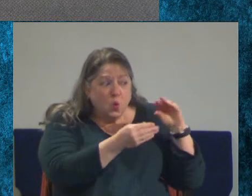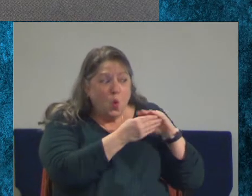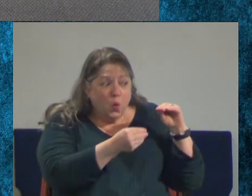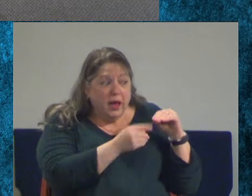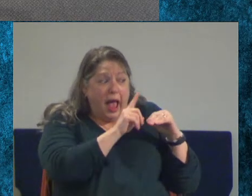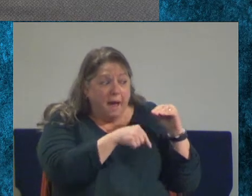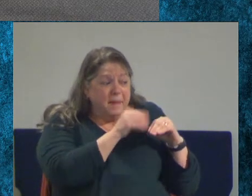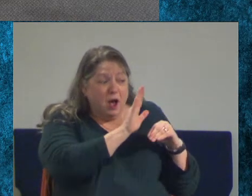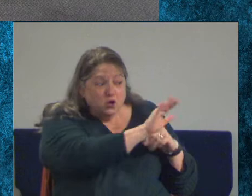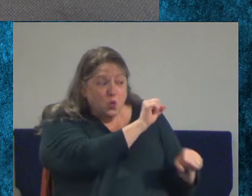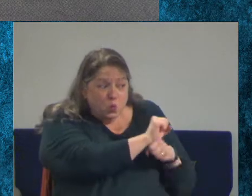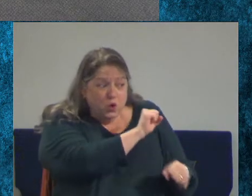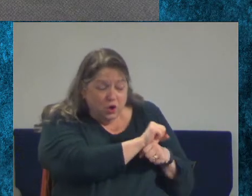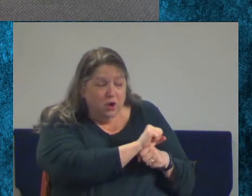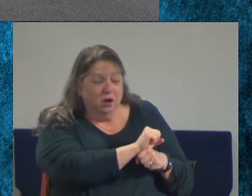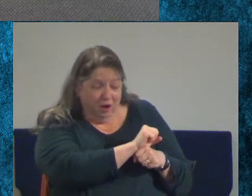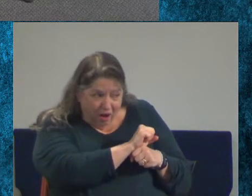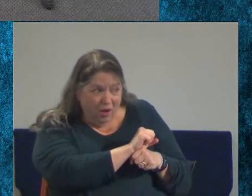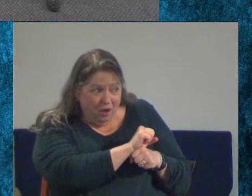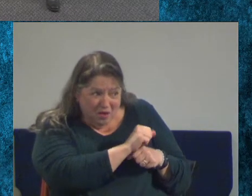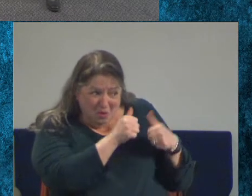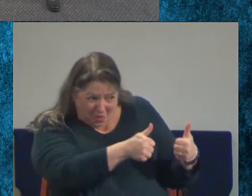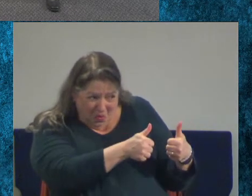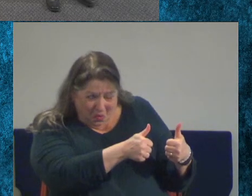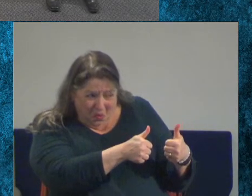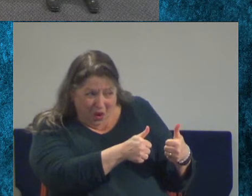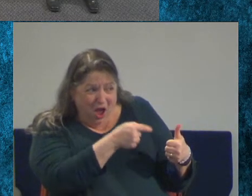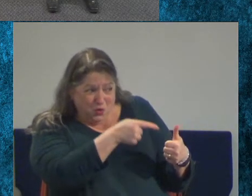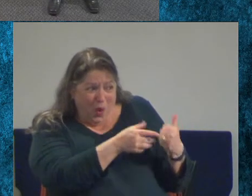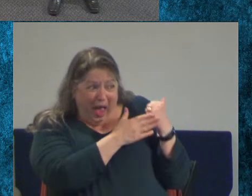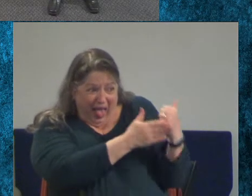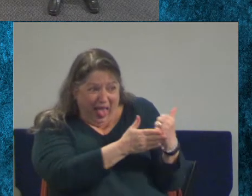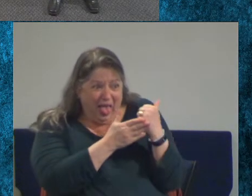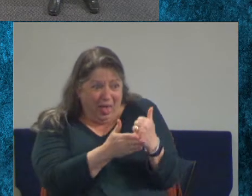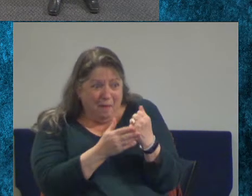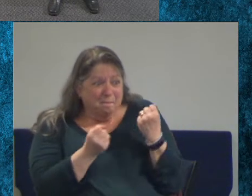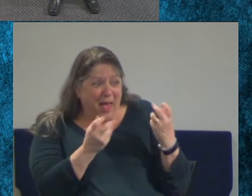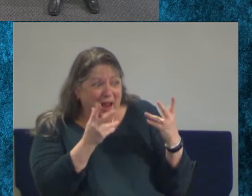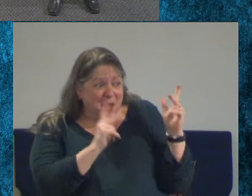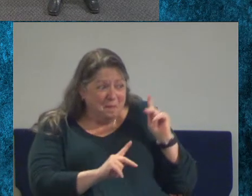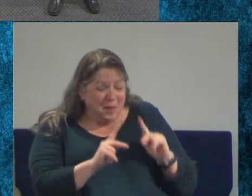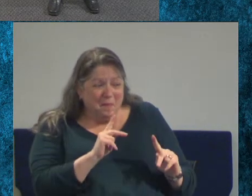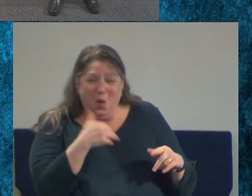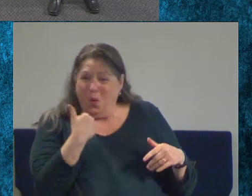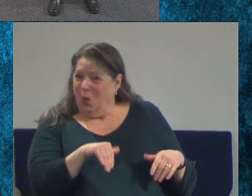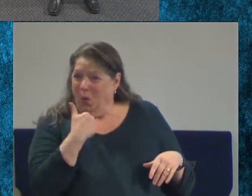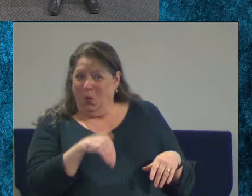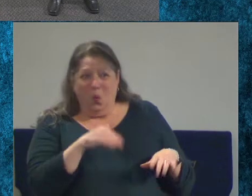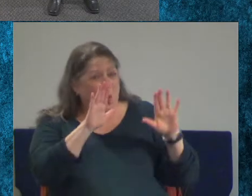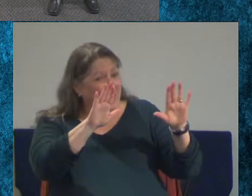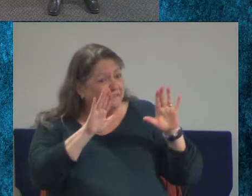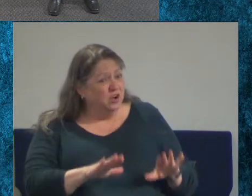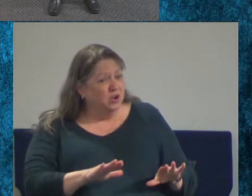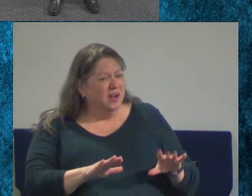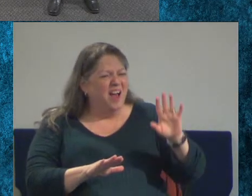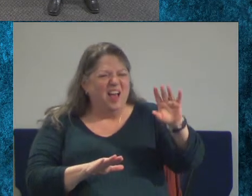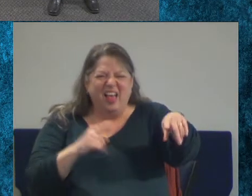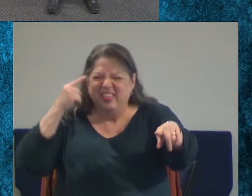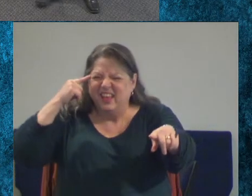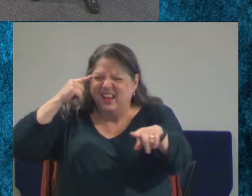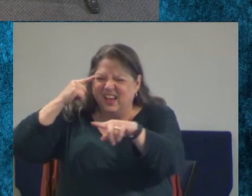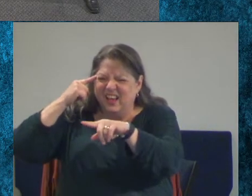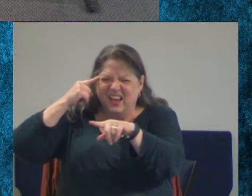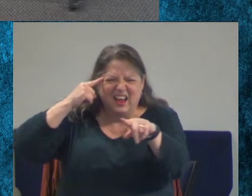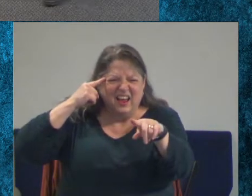the work that you're doing with the saints, the people of God, is getting around. By the way, think about that for a moment.